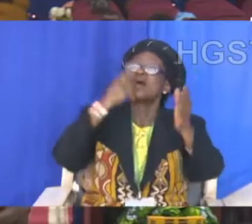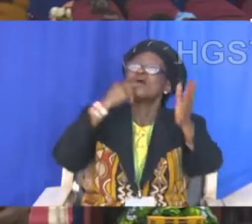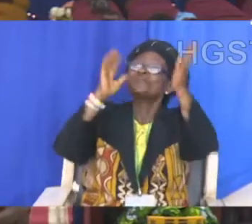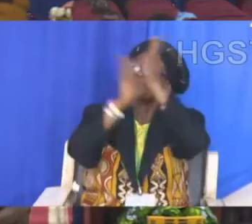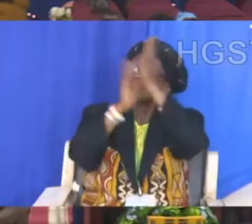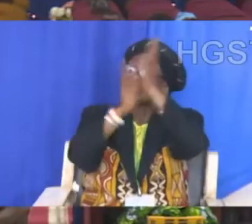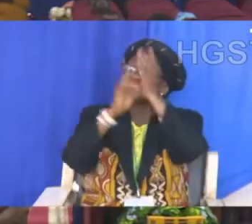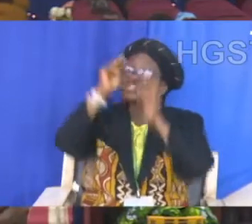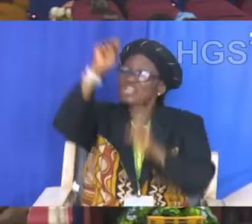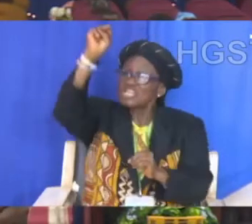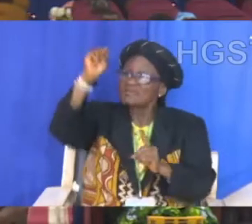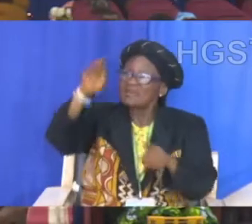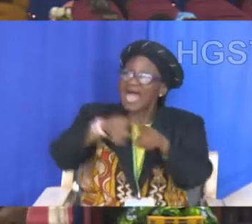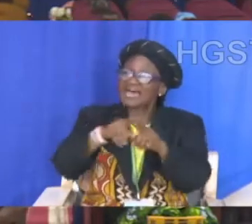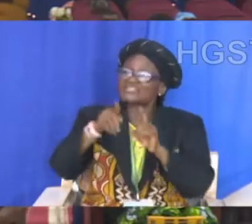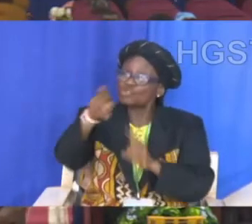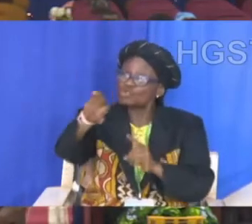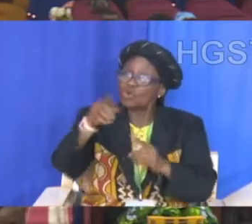before.